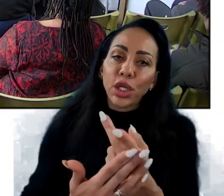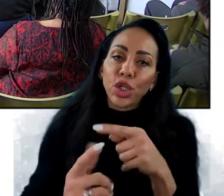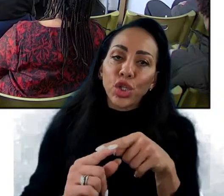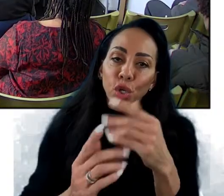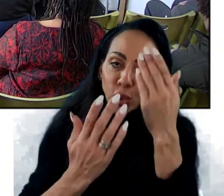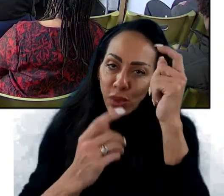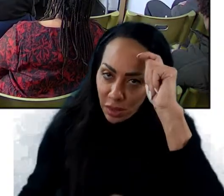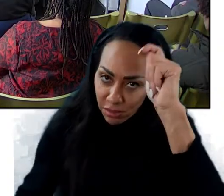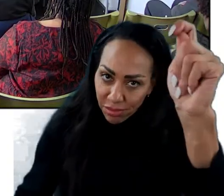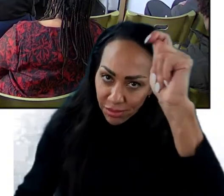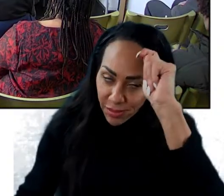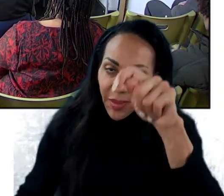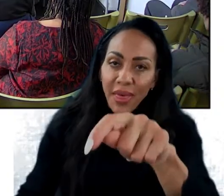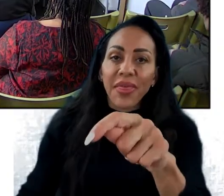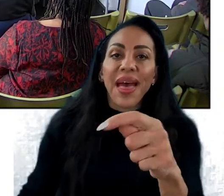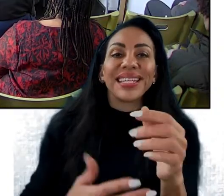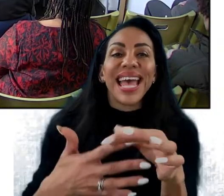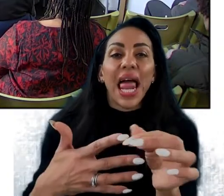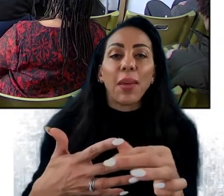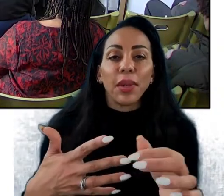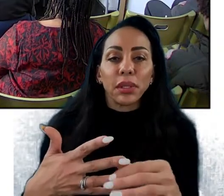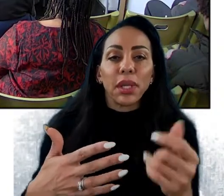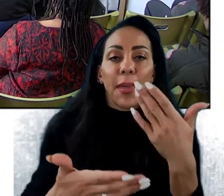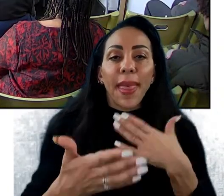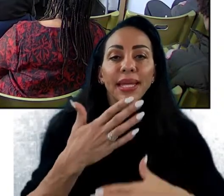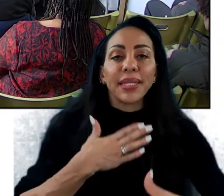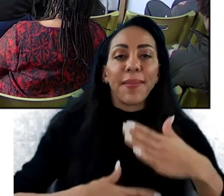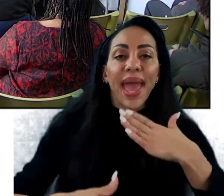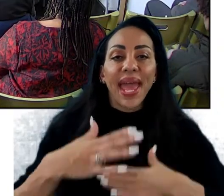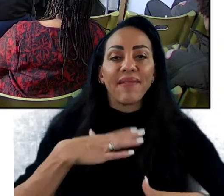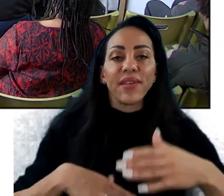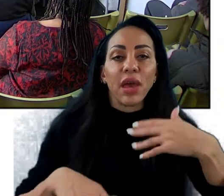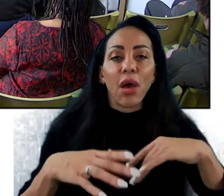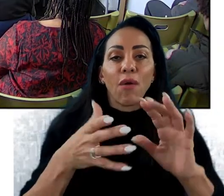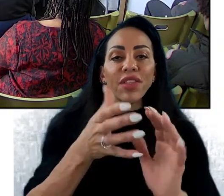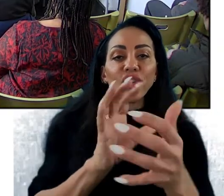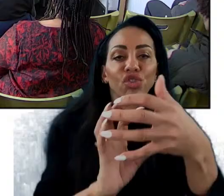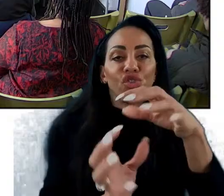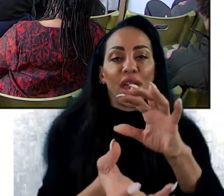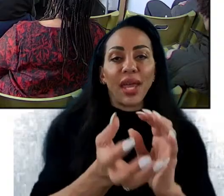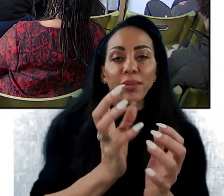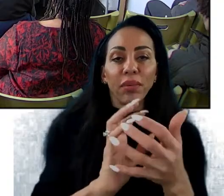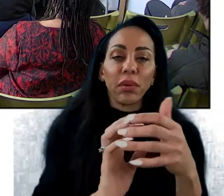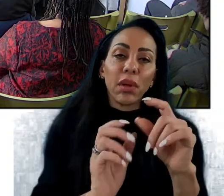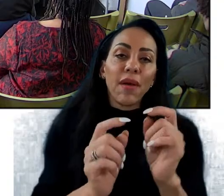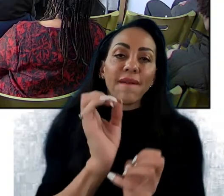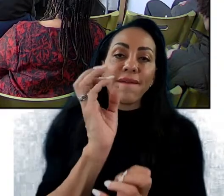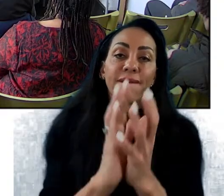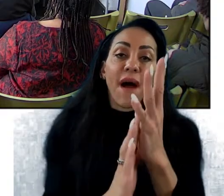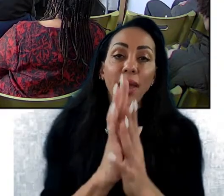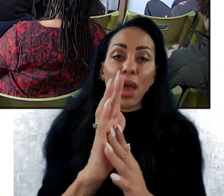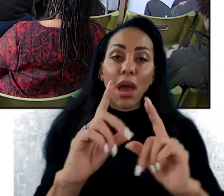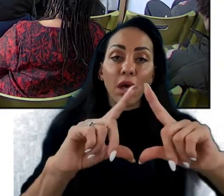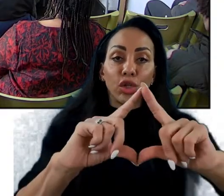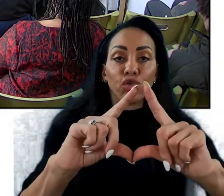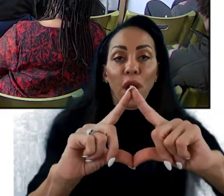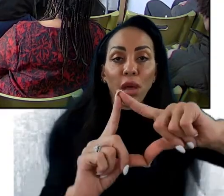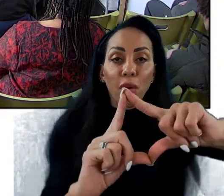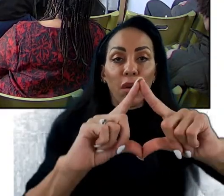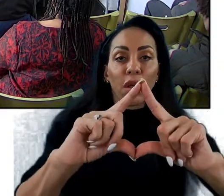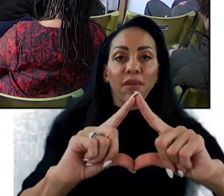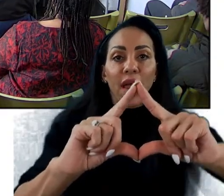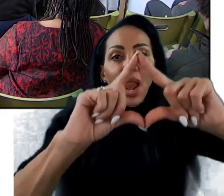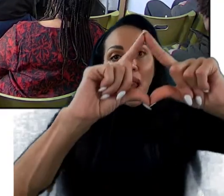the actual behavior of the shape. So the elements like fire, the shape is very light,